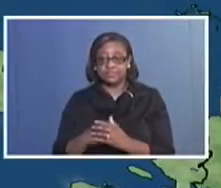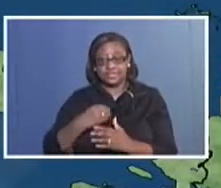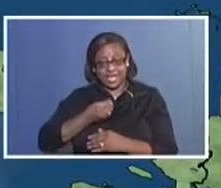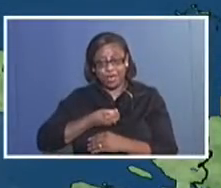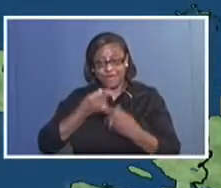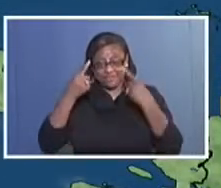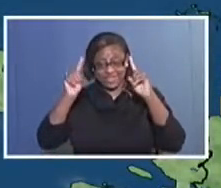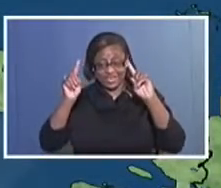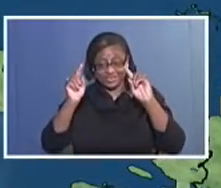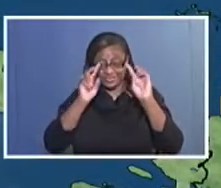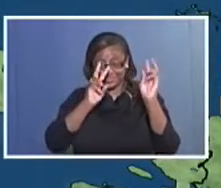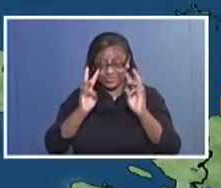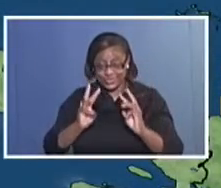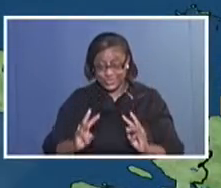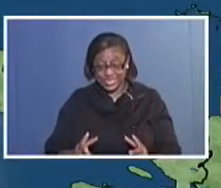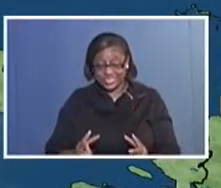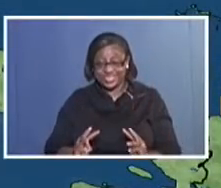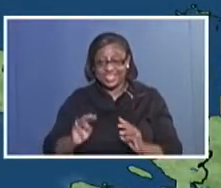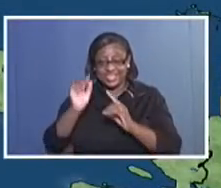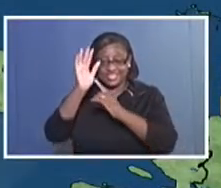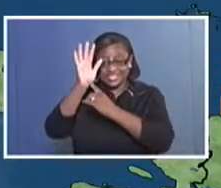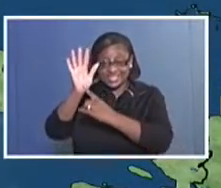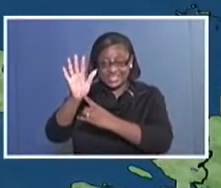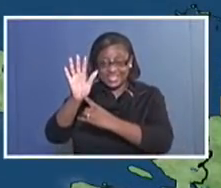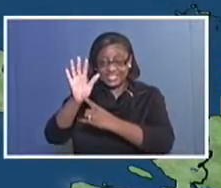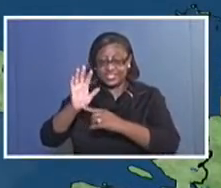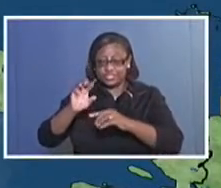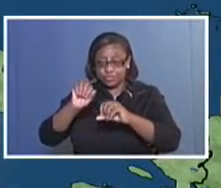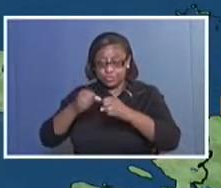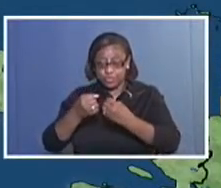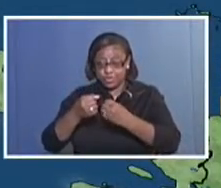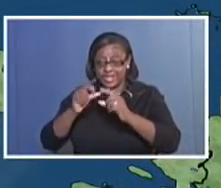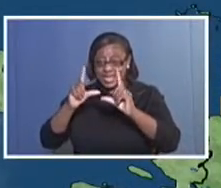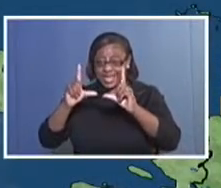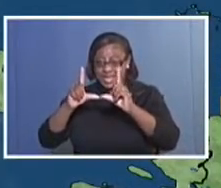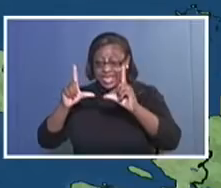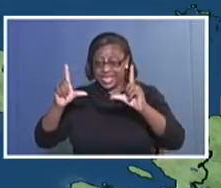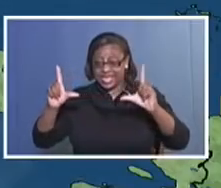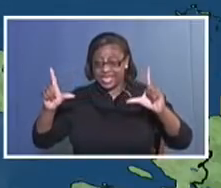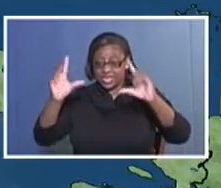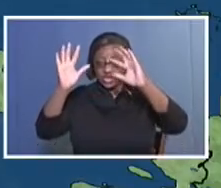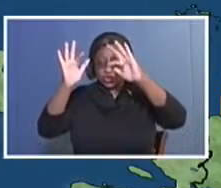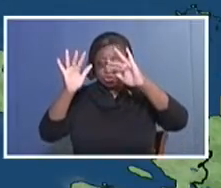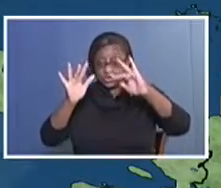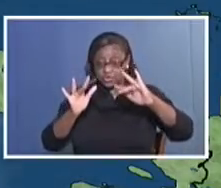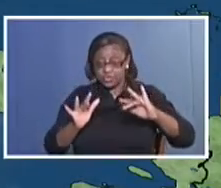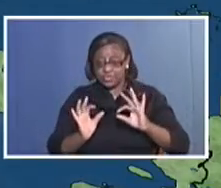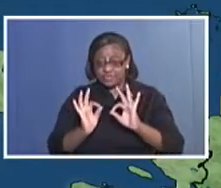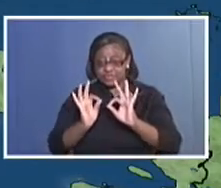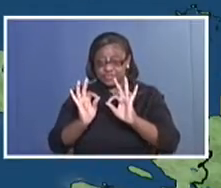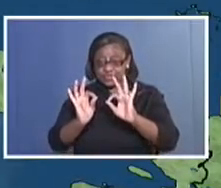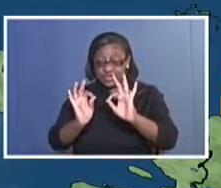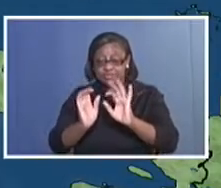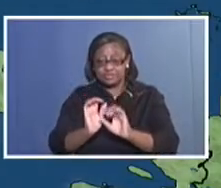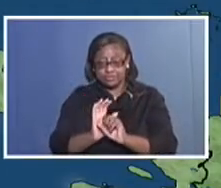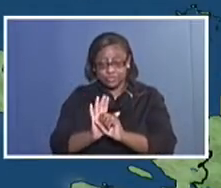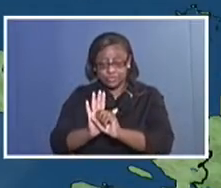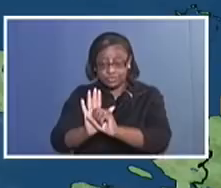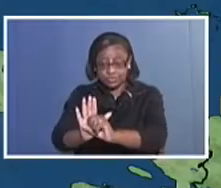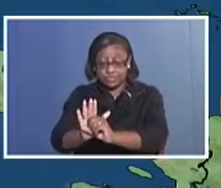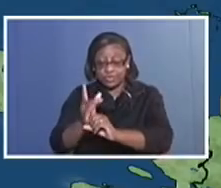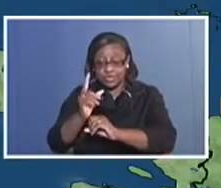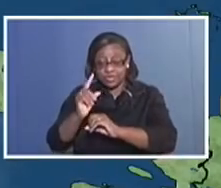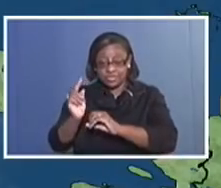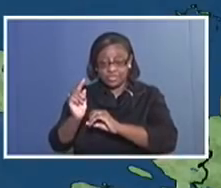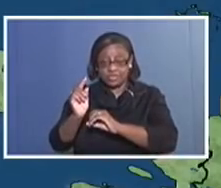In our final look at weather, the satellite pictures showing a broken line of showers associated with that front system, which is now pushing through the capital